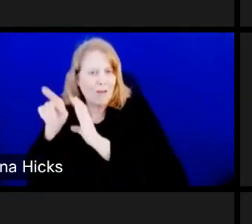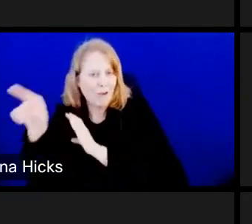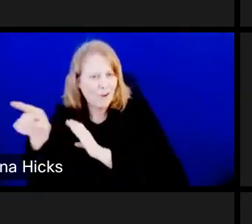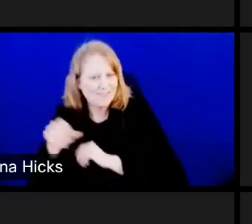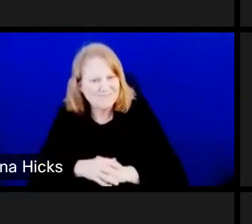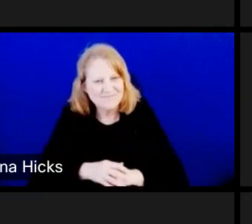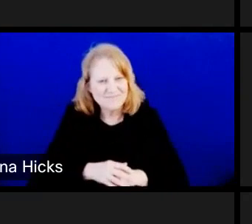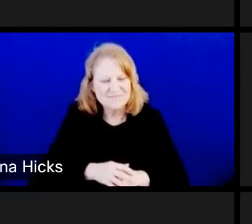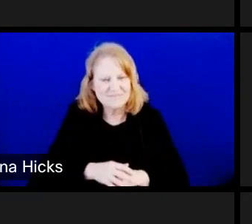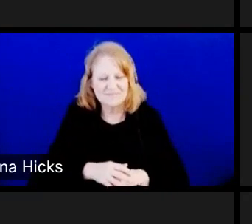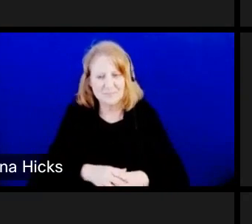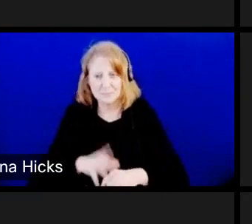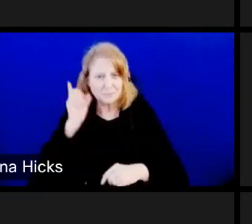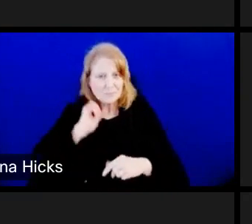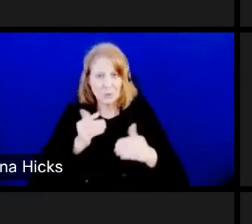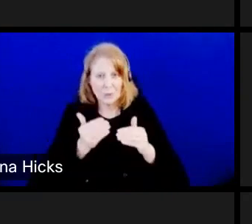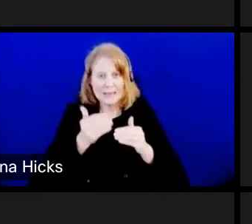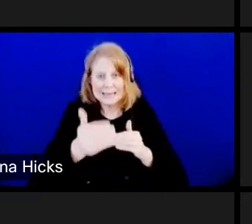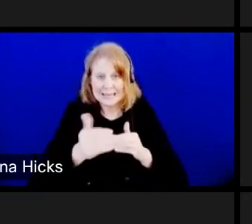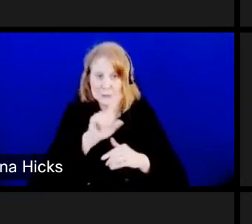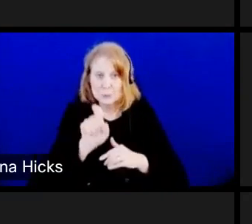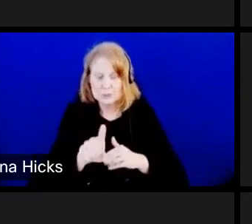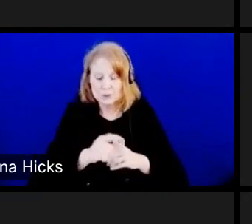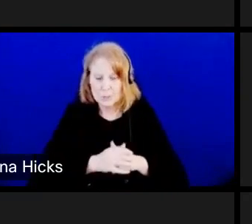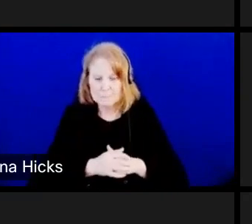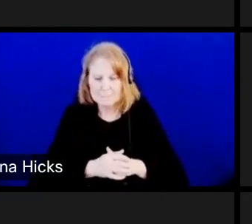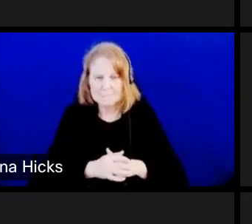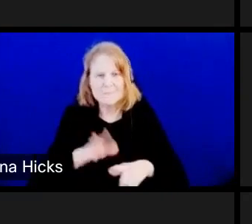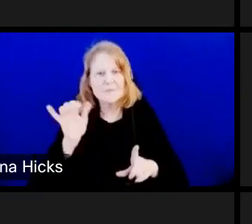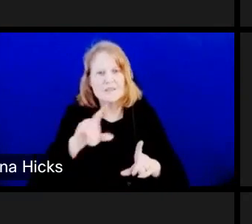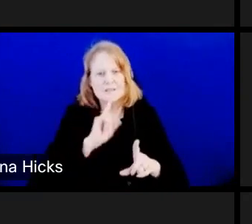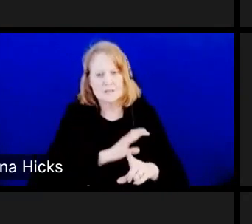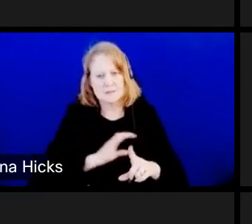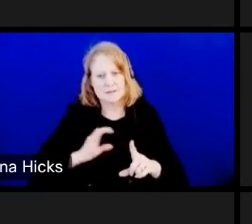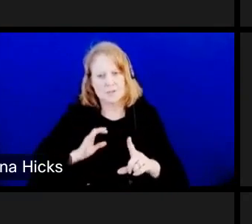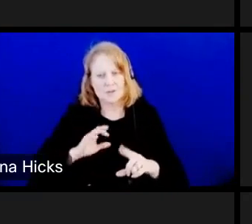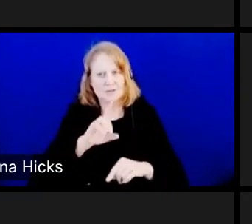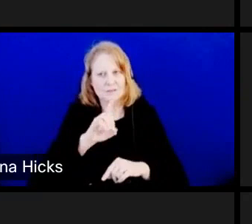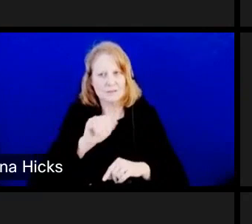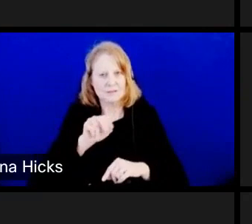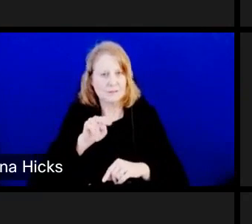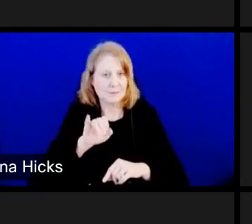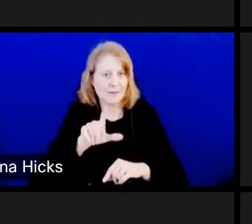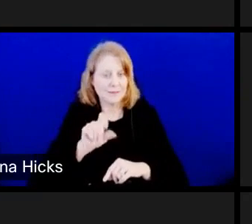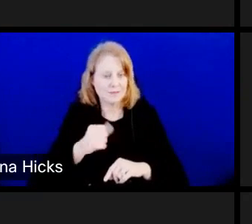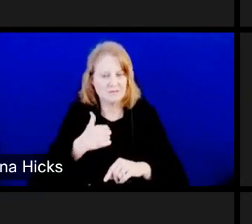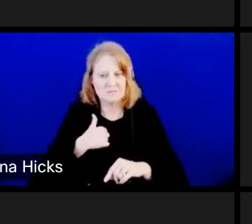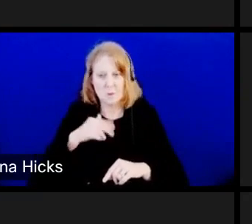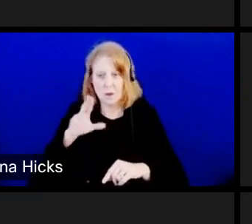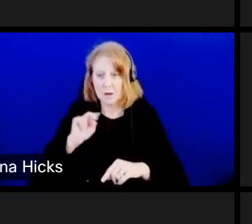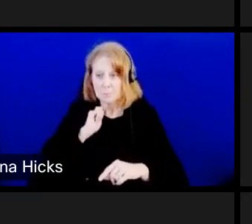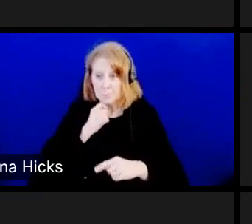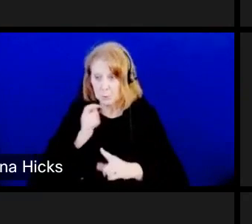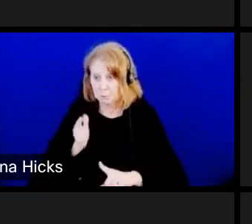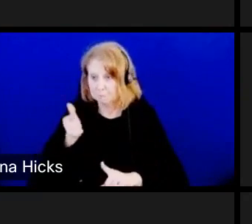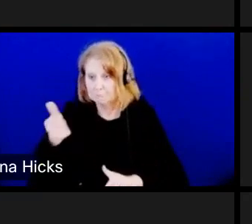to her. Okay, we're going to move to the next question. So that is Commissioner Daniels. I'm going to unmute you. You